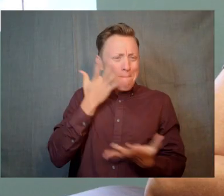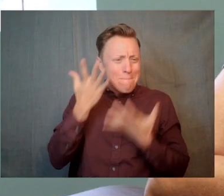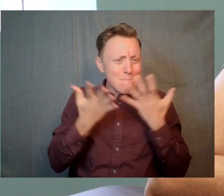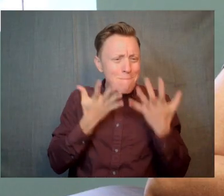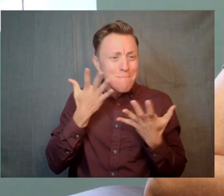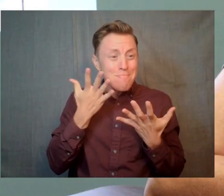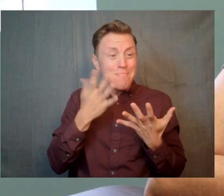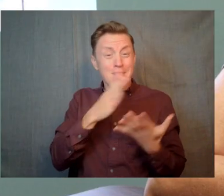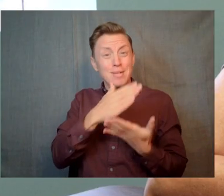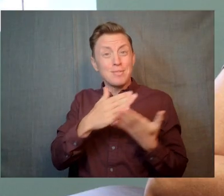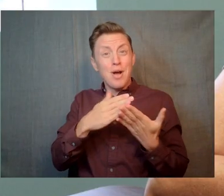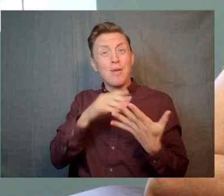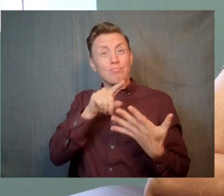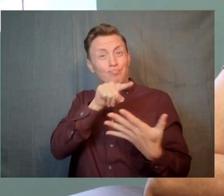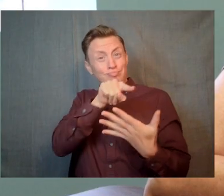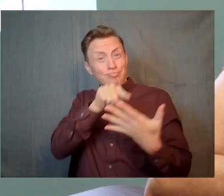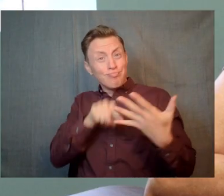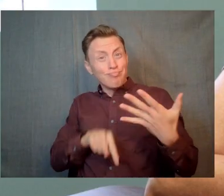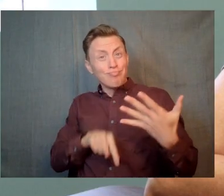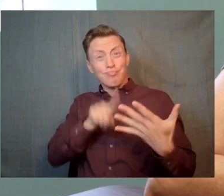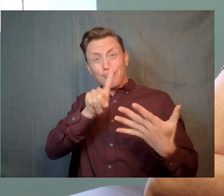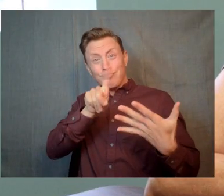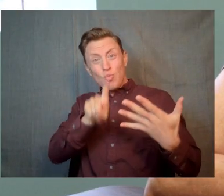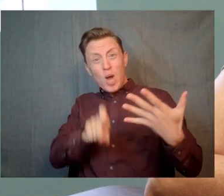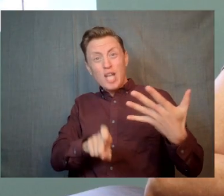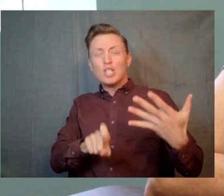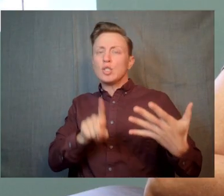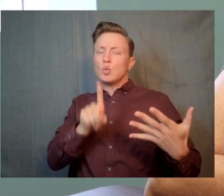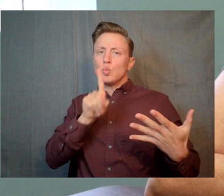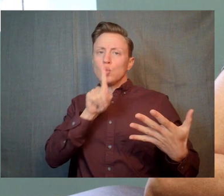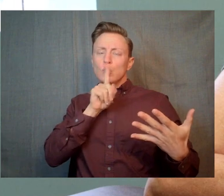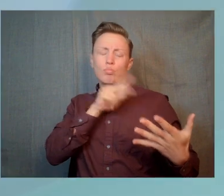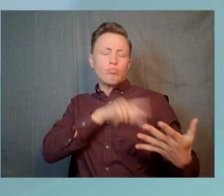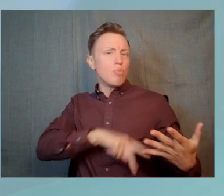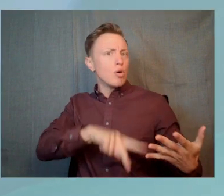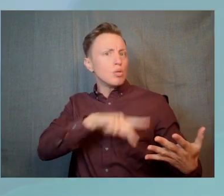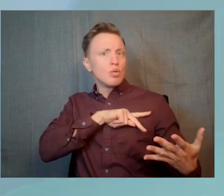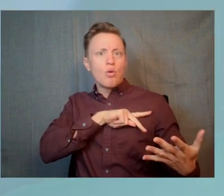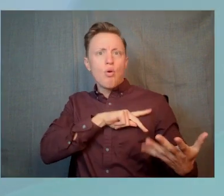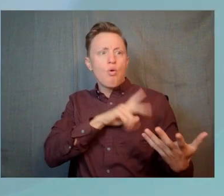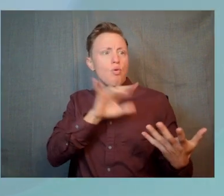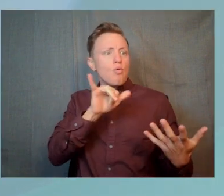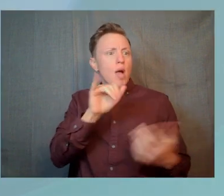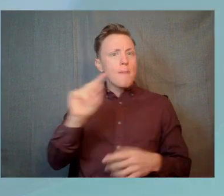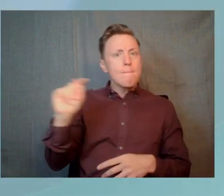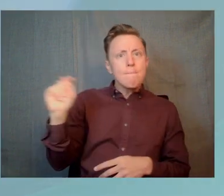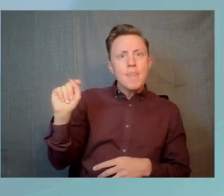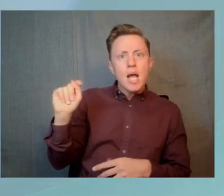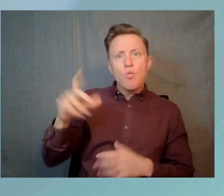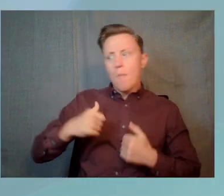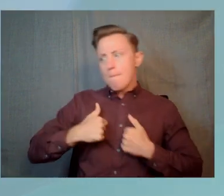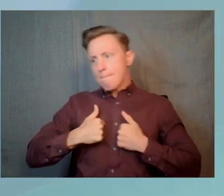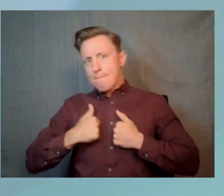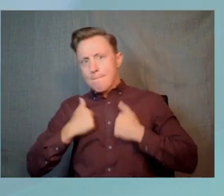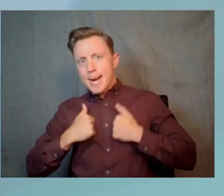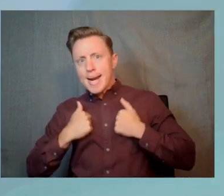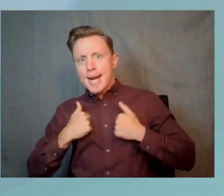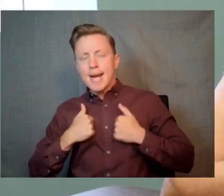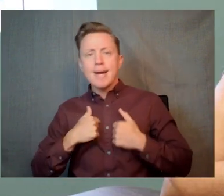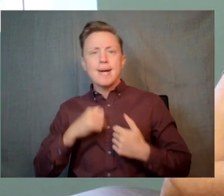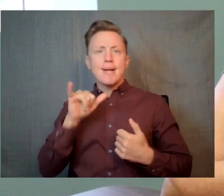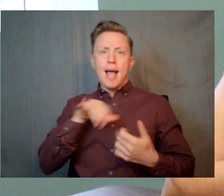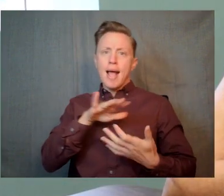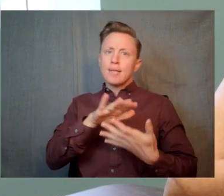some of the questions are about really personal tasks, like bathing and